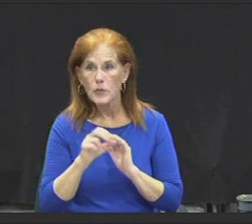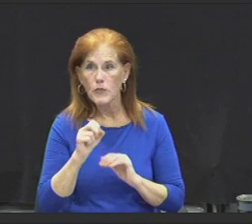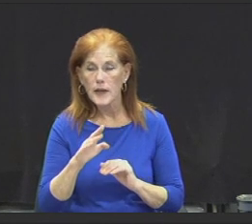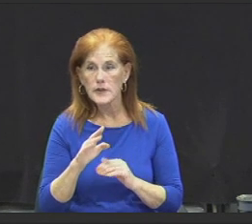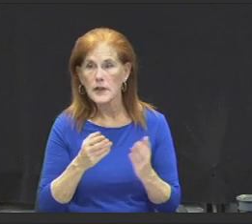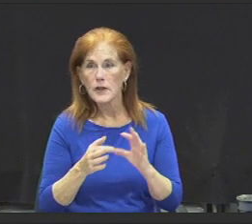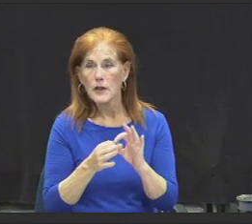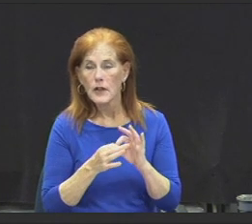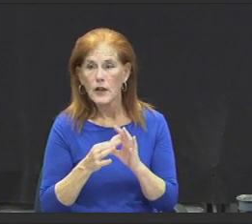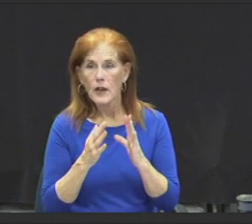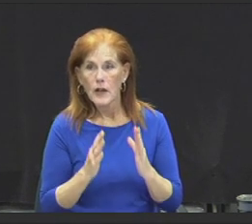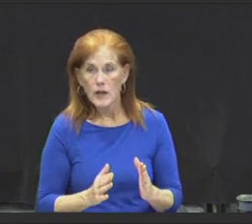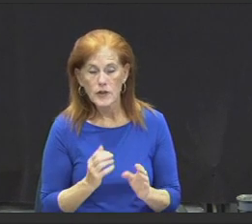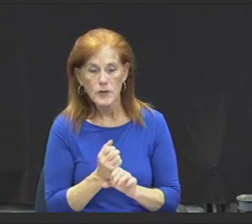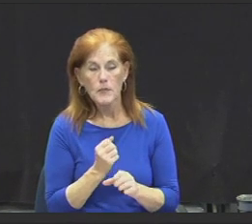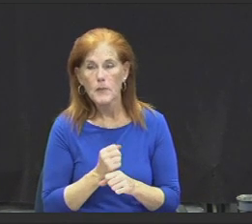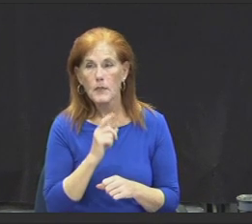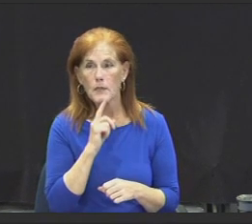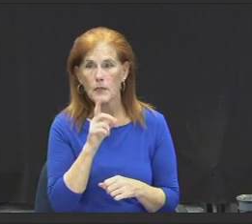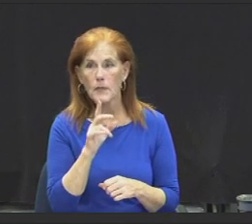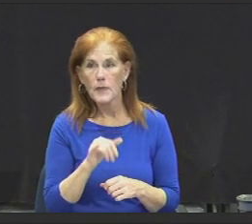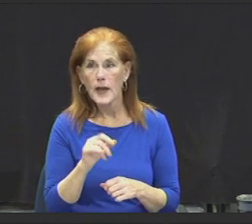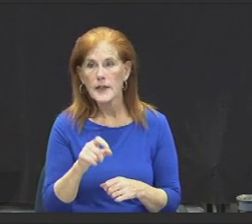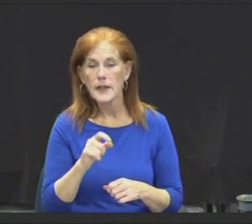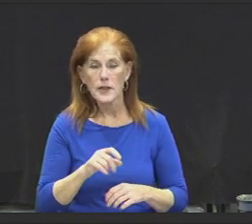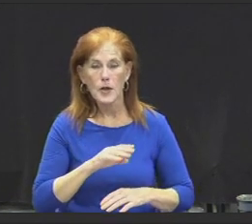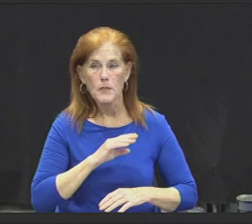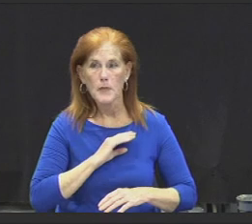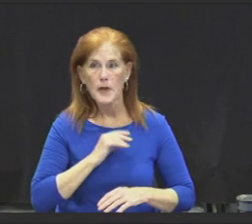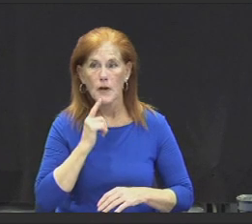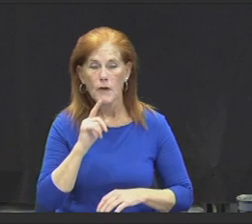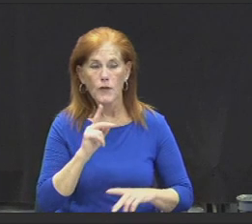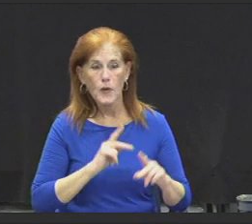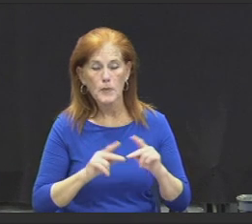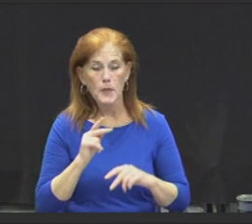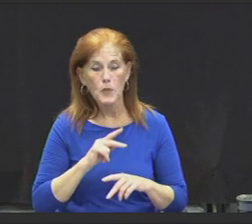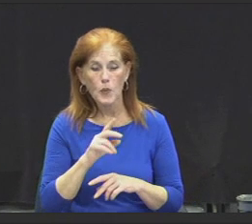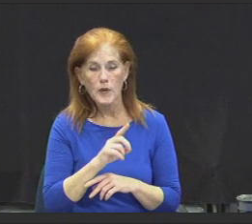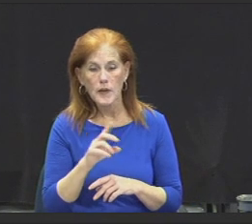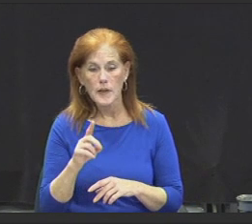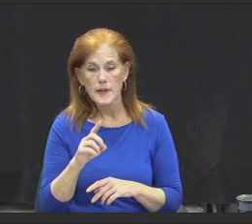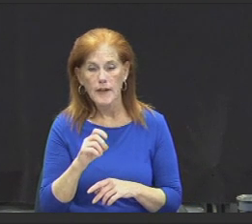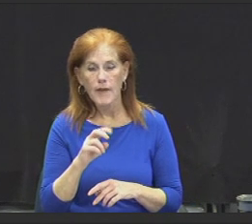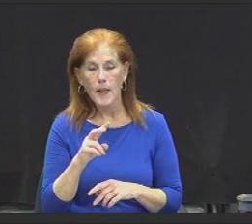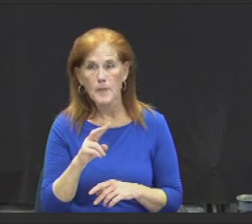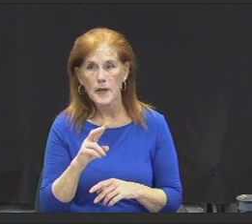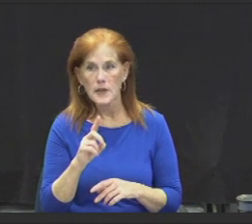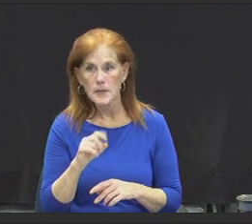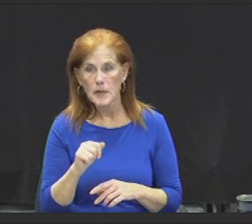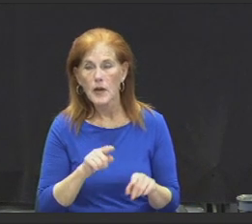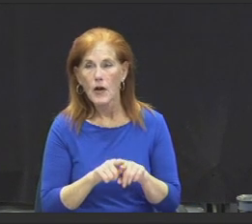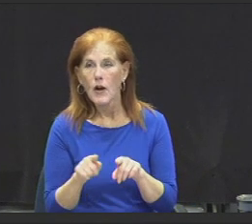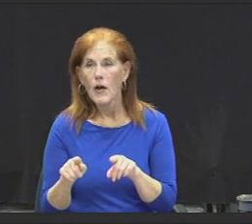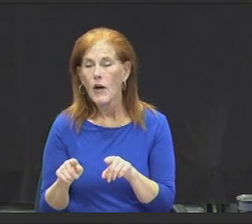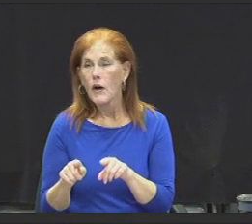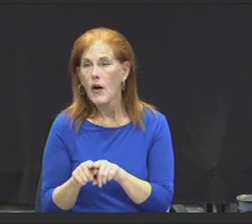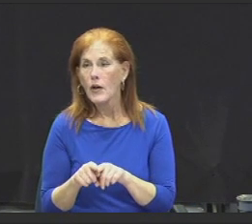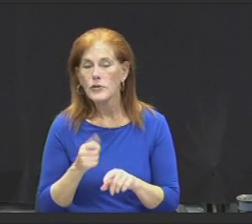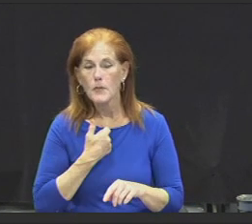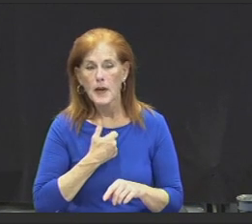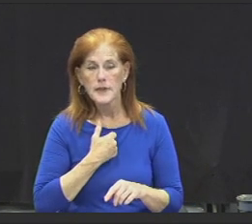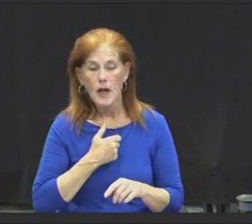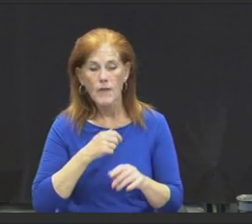service coordinator to ensure that needs are met for folks with developmental disabilities. I also happen to live with a spinal